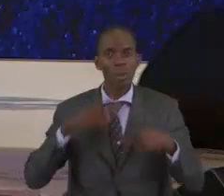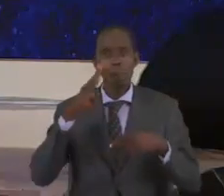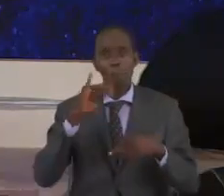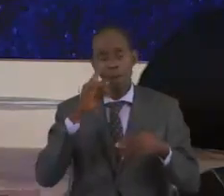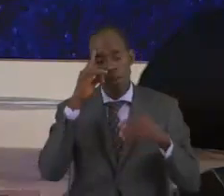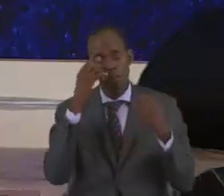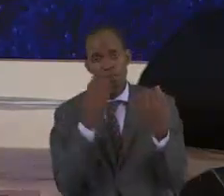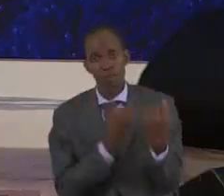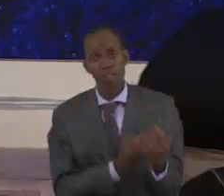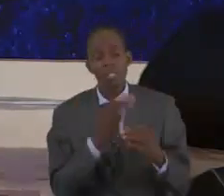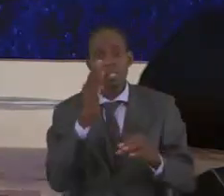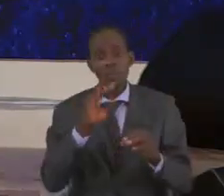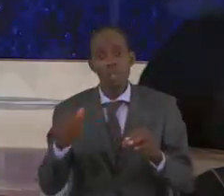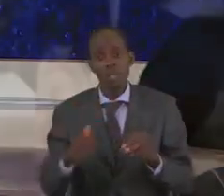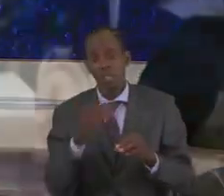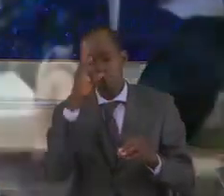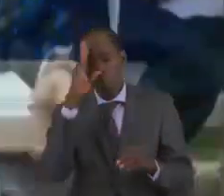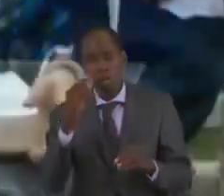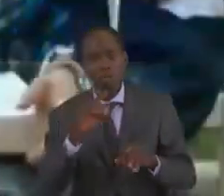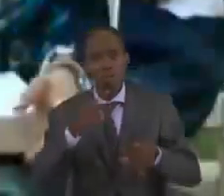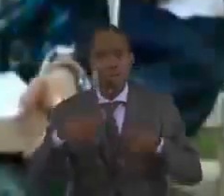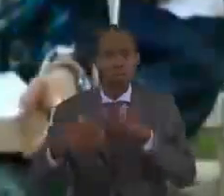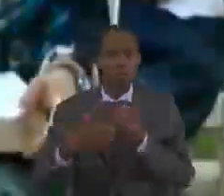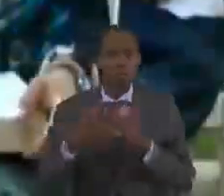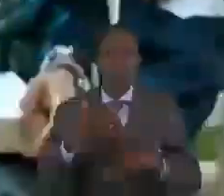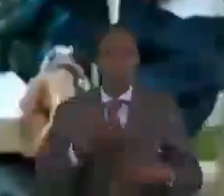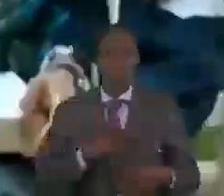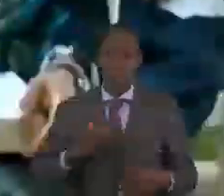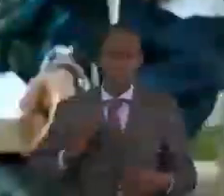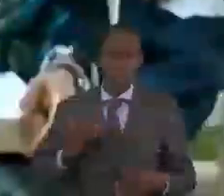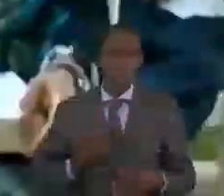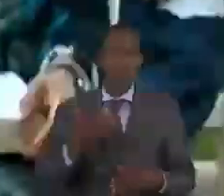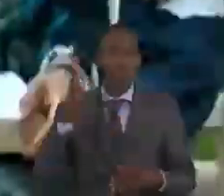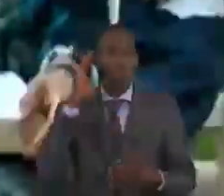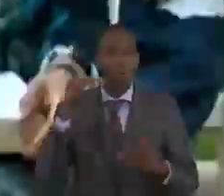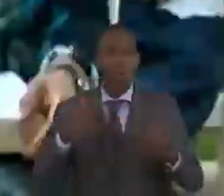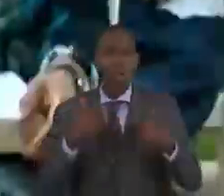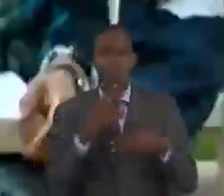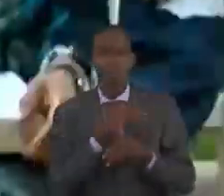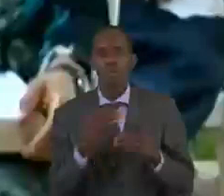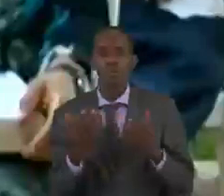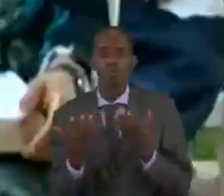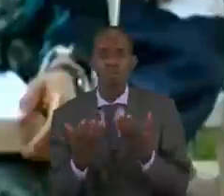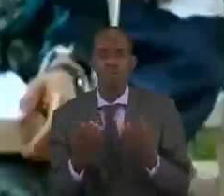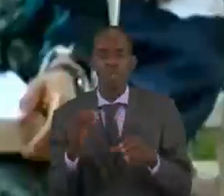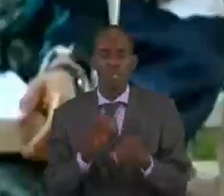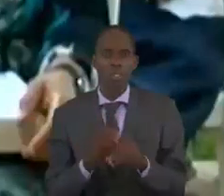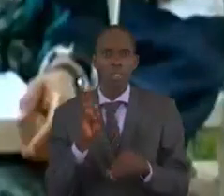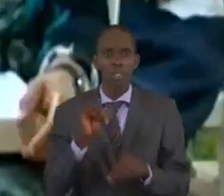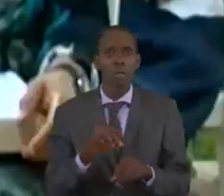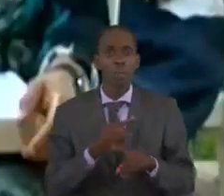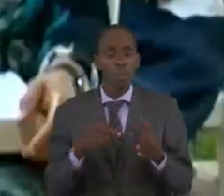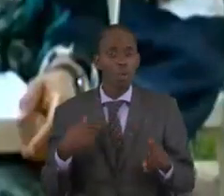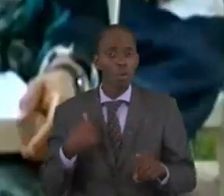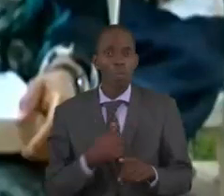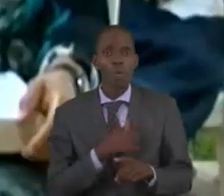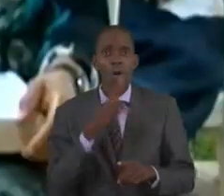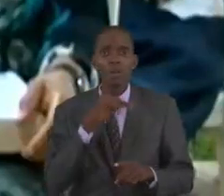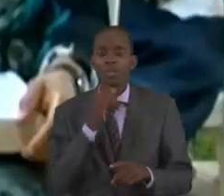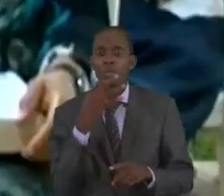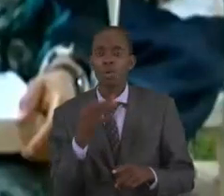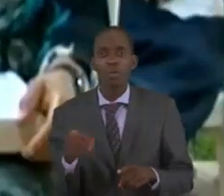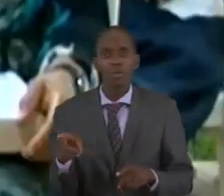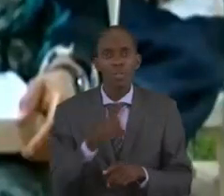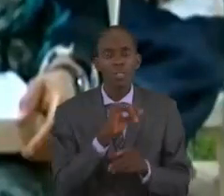if any man draw back, my soul shall have no pleasure in him. But we are not of them who